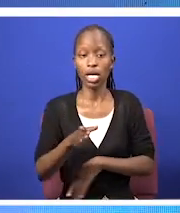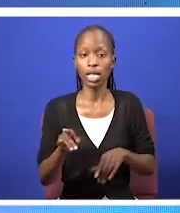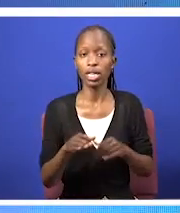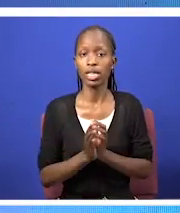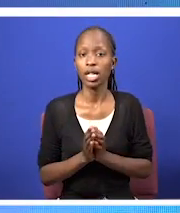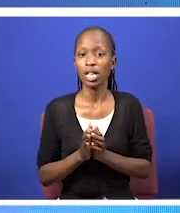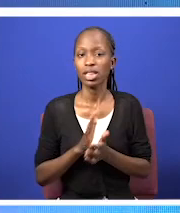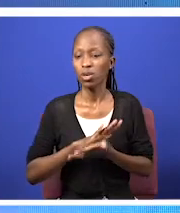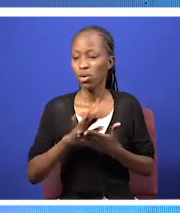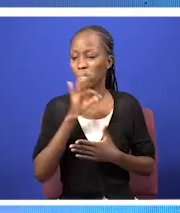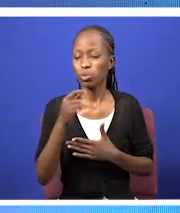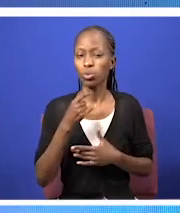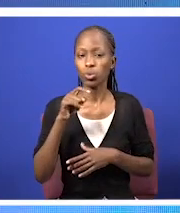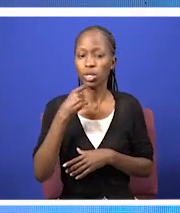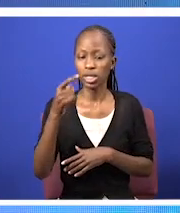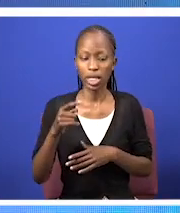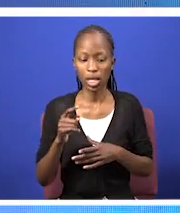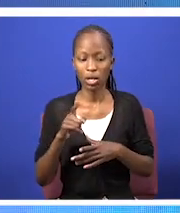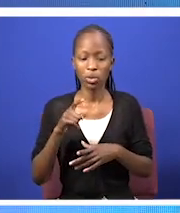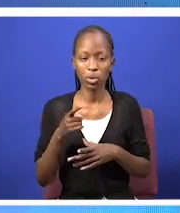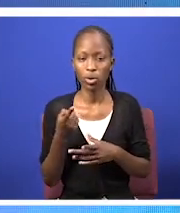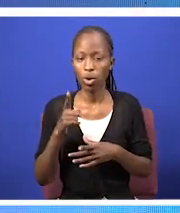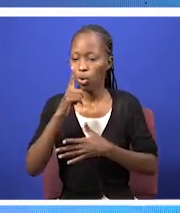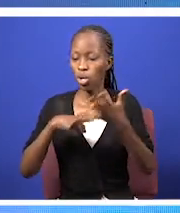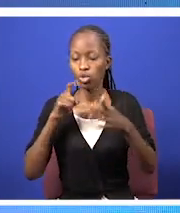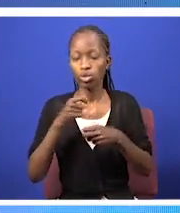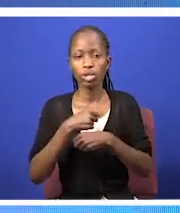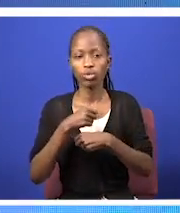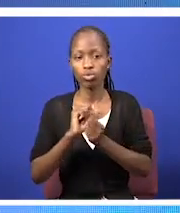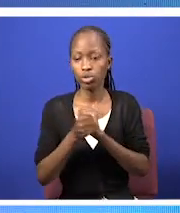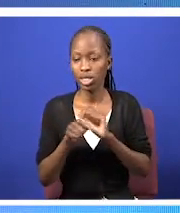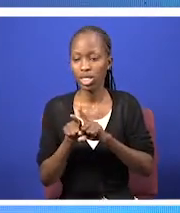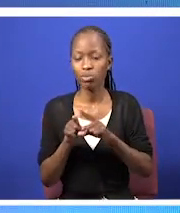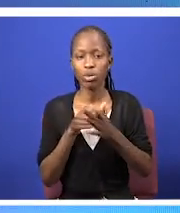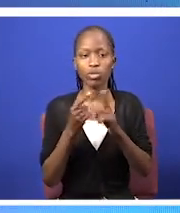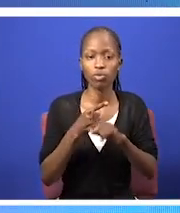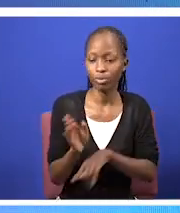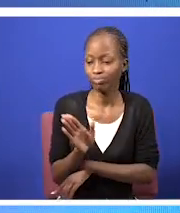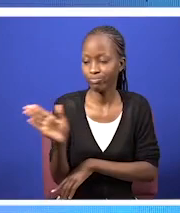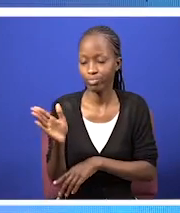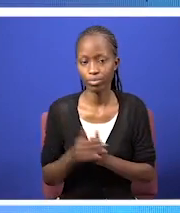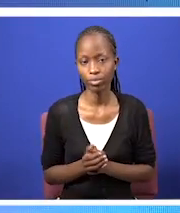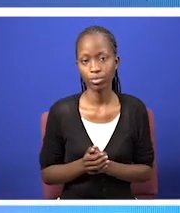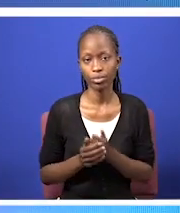is how your behavior needs to change and keep you from making any mistakes that you will likely regret later in your